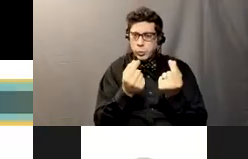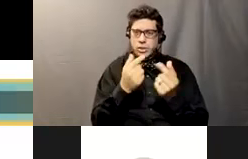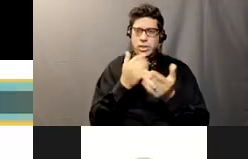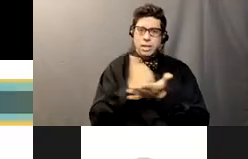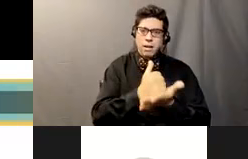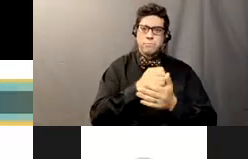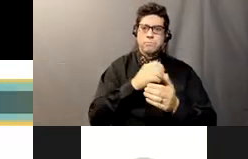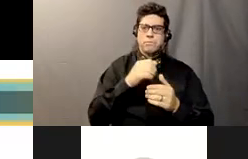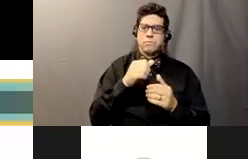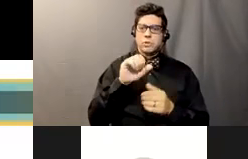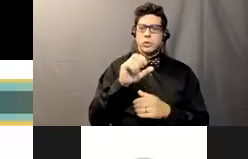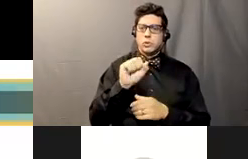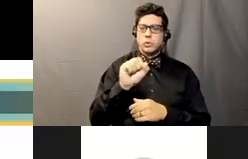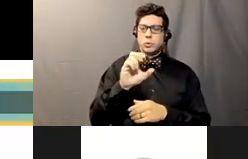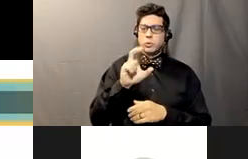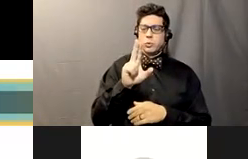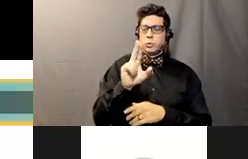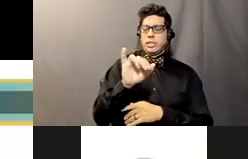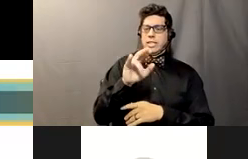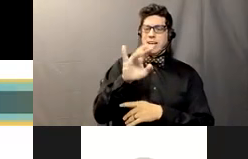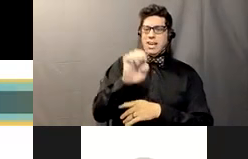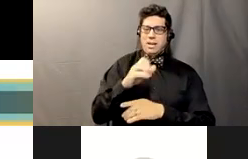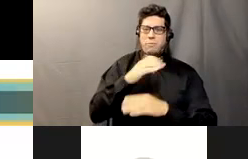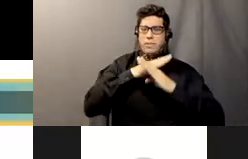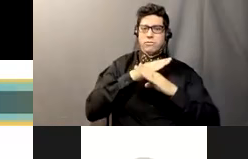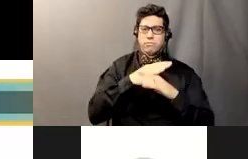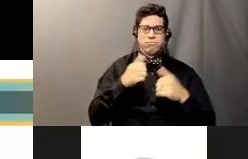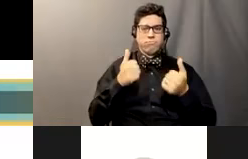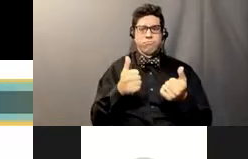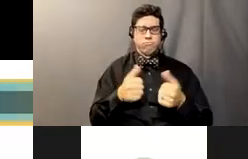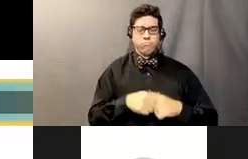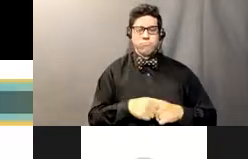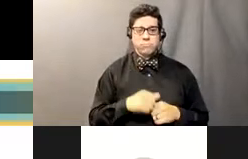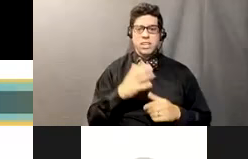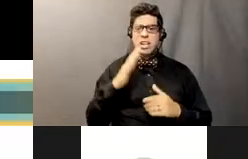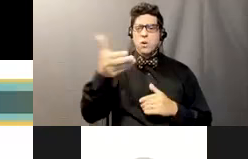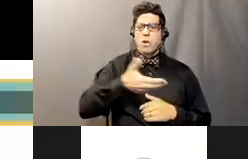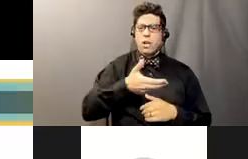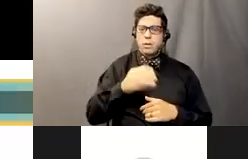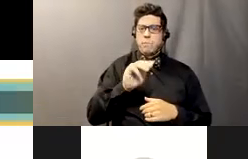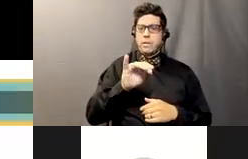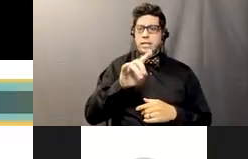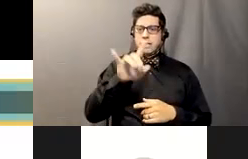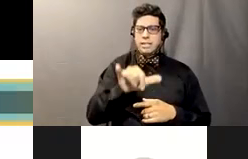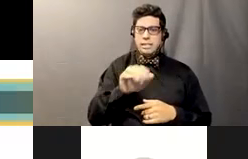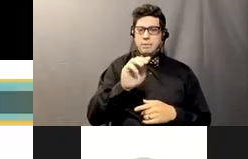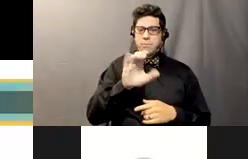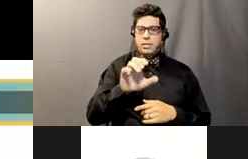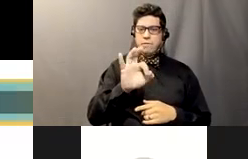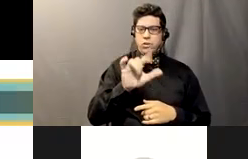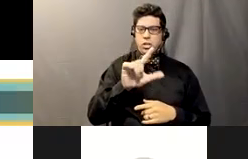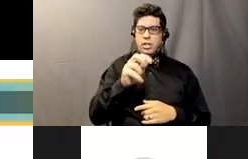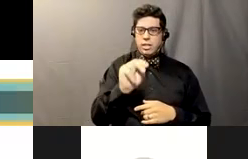prevention. And so we're going to move right along then, and I'm going to welcome Mindy McFarland, Staff Development Officer here on my team